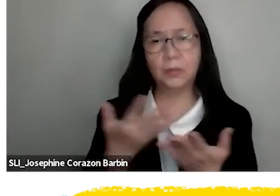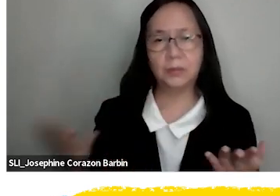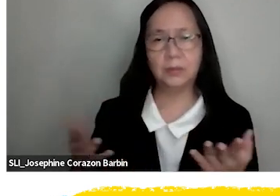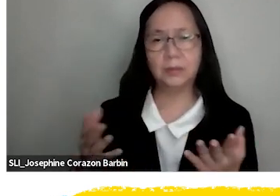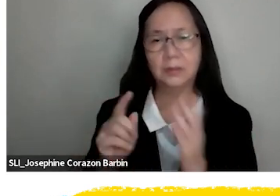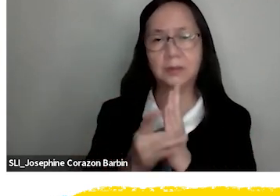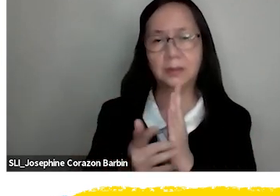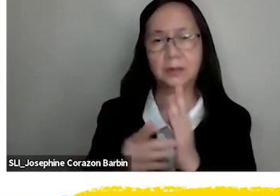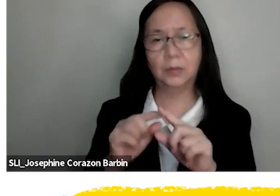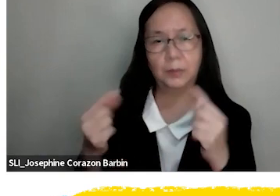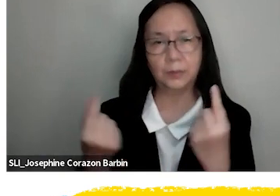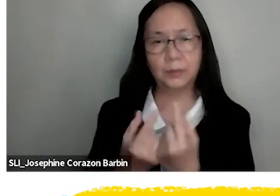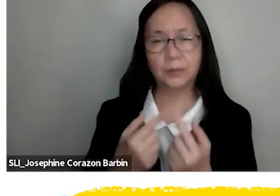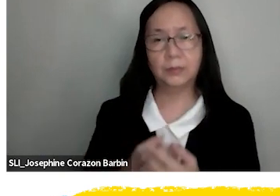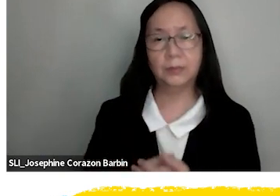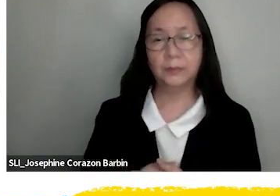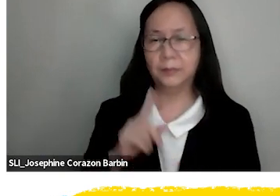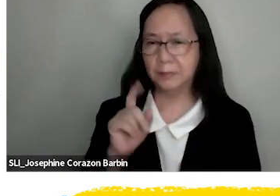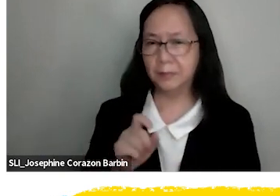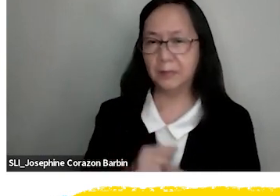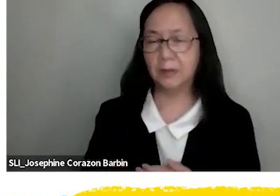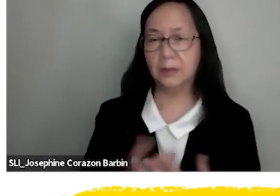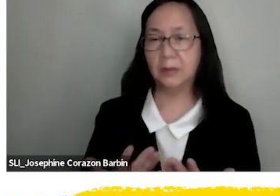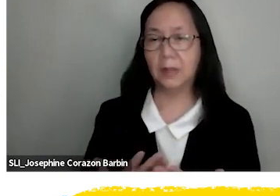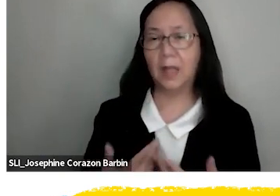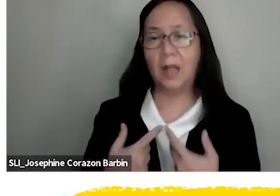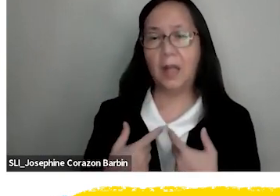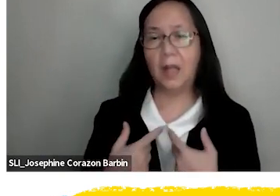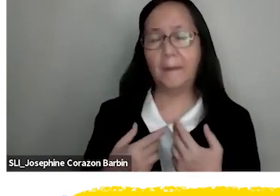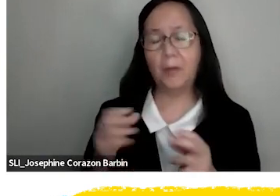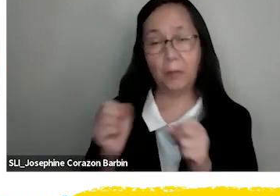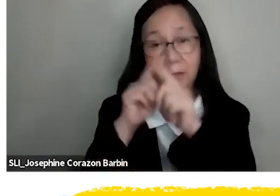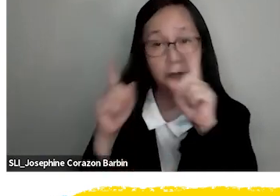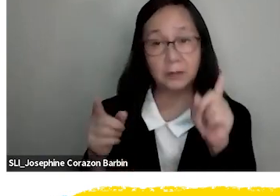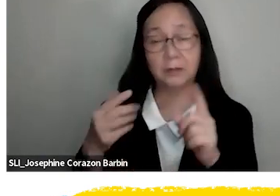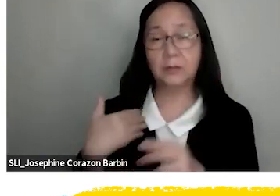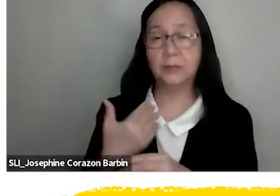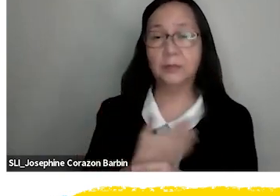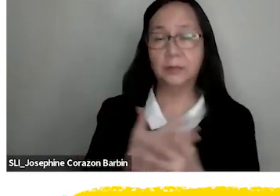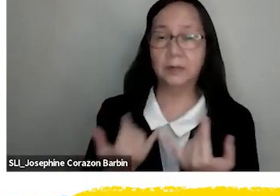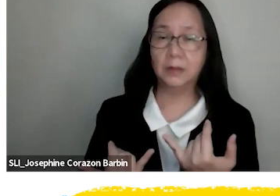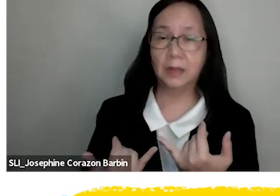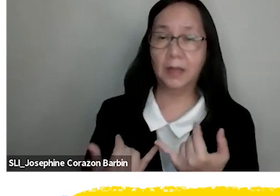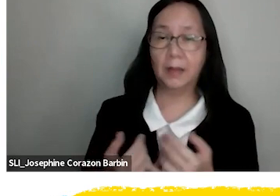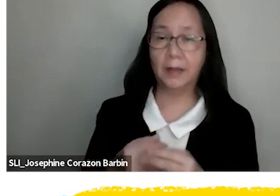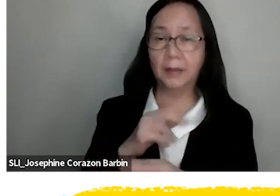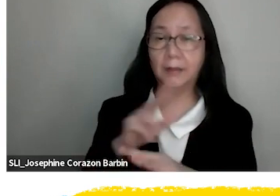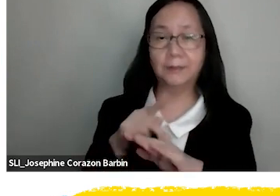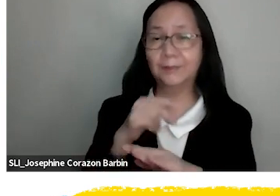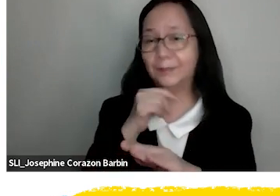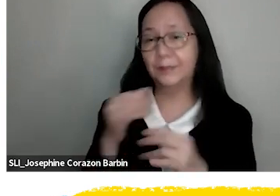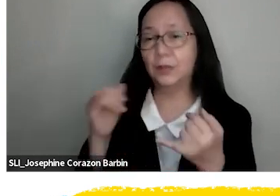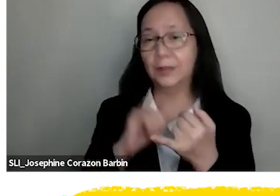is on voluntary basis. And I am a bit surprised that we did not, Philippines did not join in the